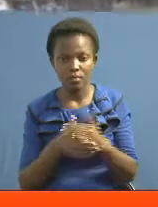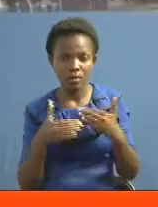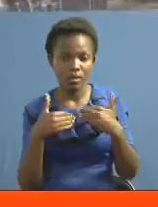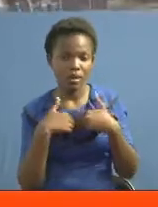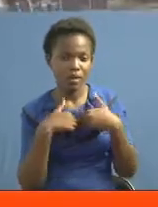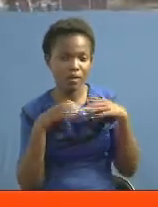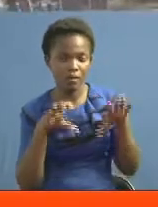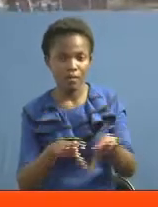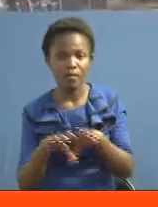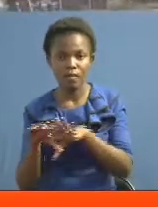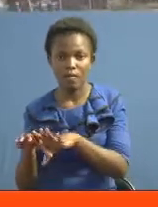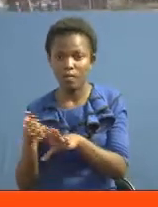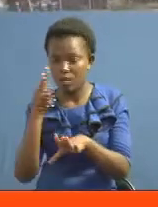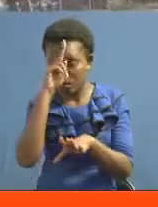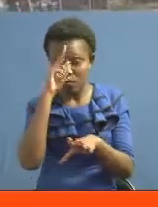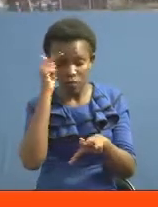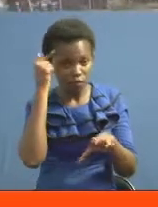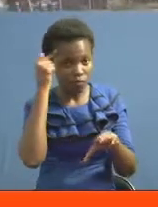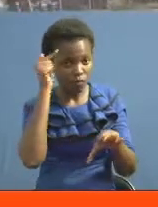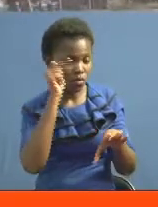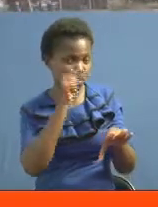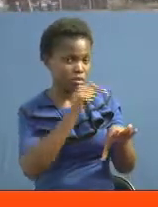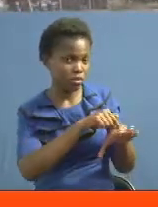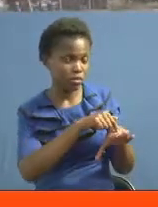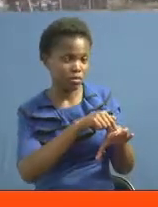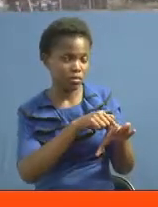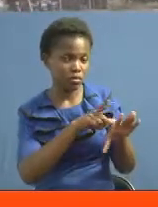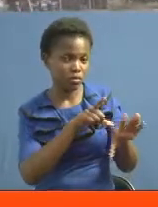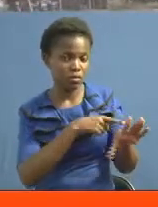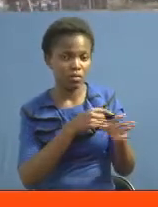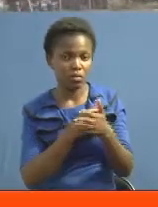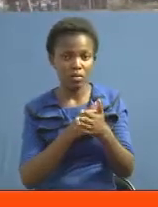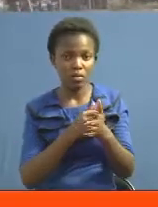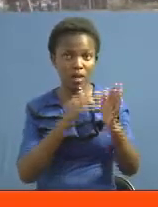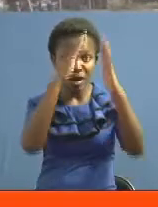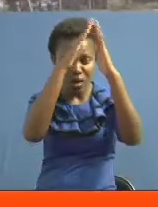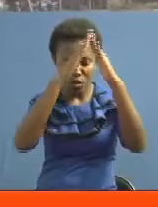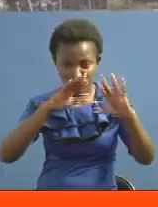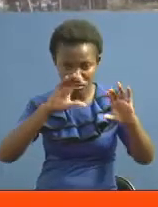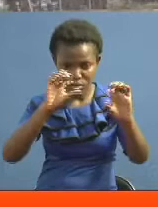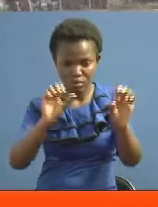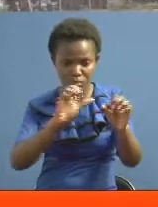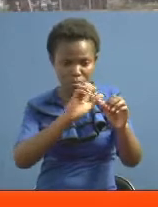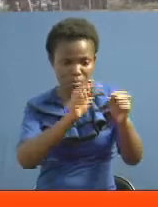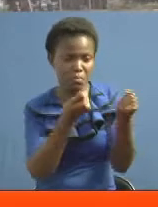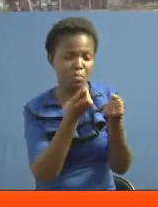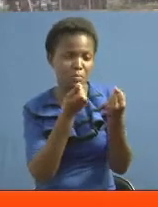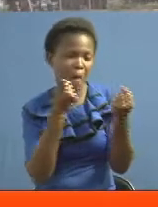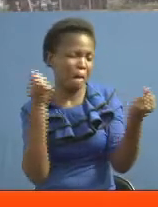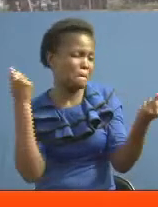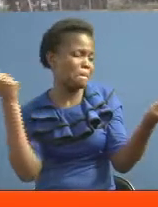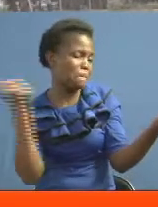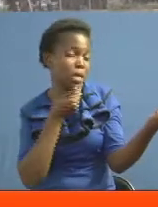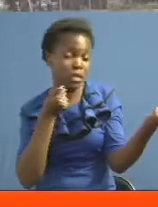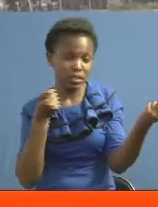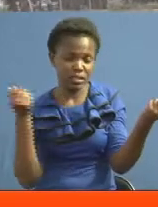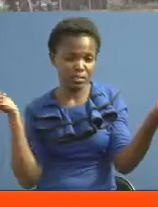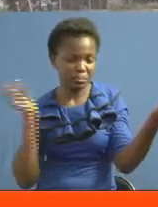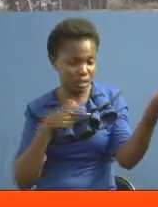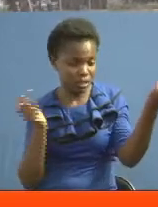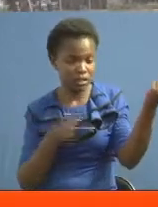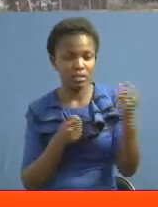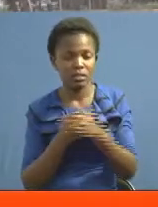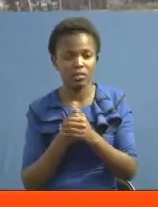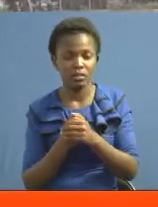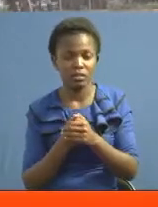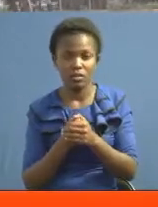harassed by the police for a long time. Our house is being broken in, being beaten. We would like